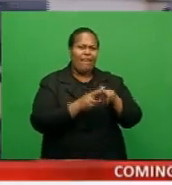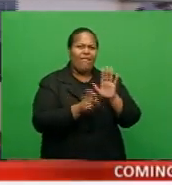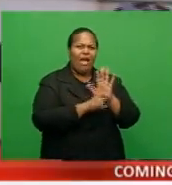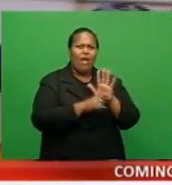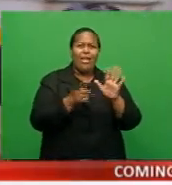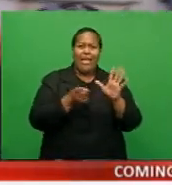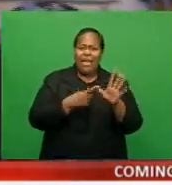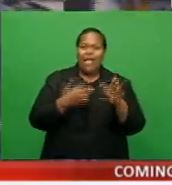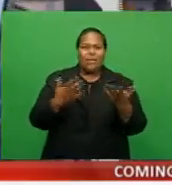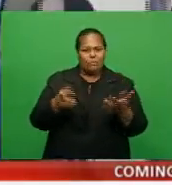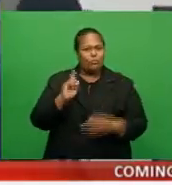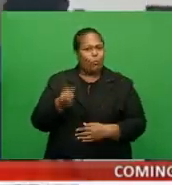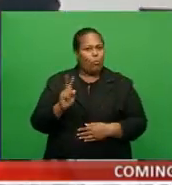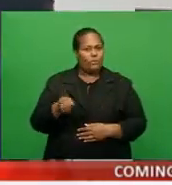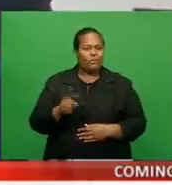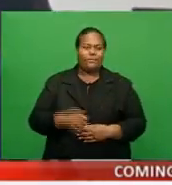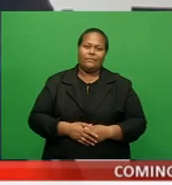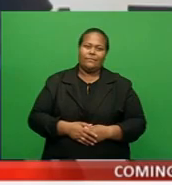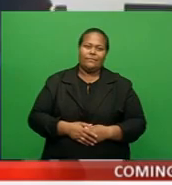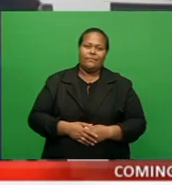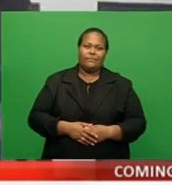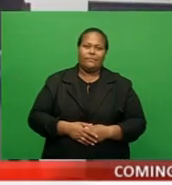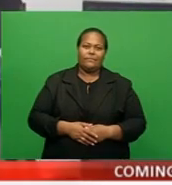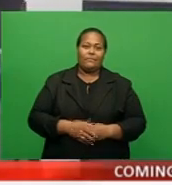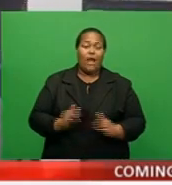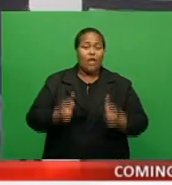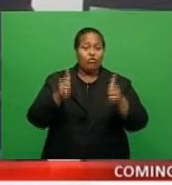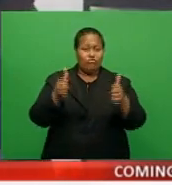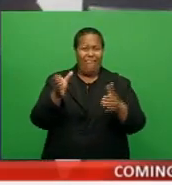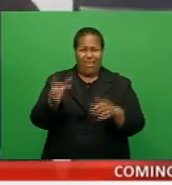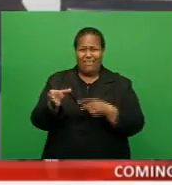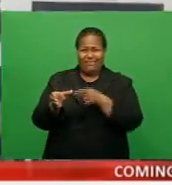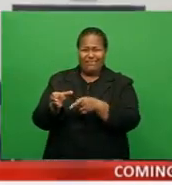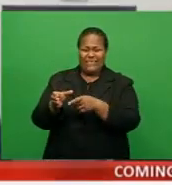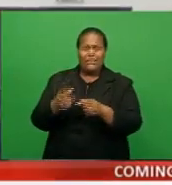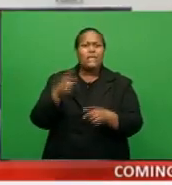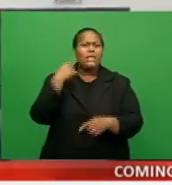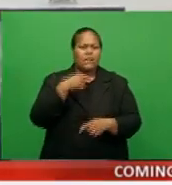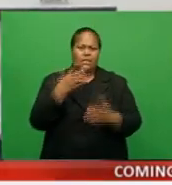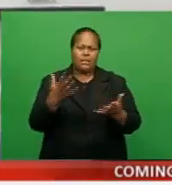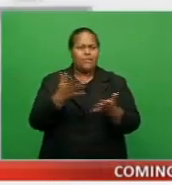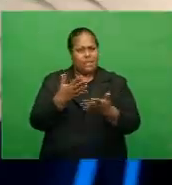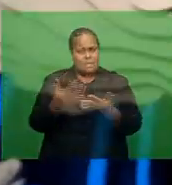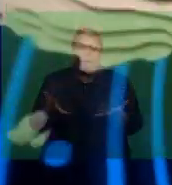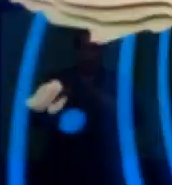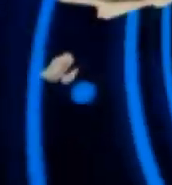warning. An alleged driver killers remanded.